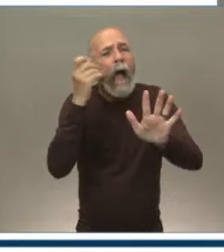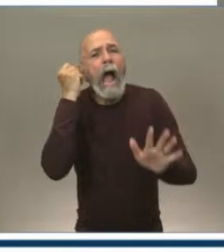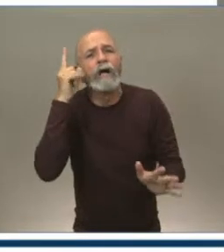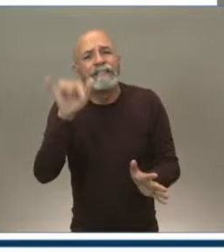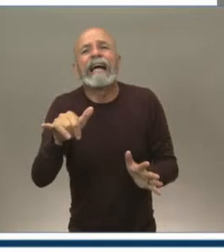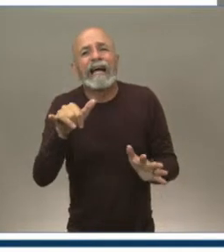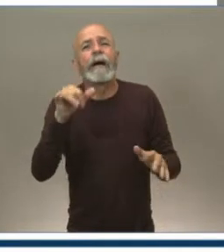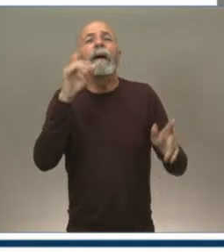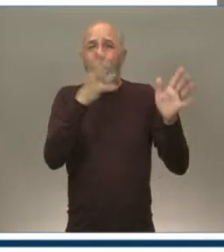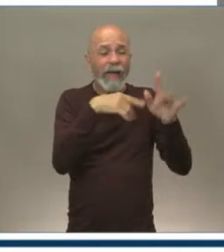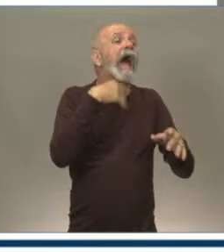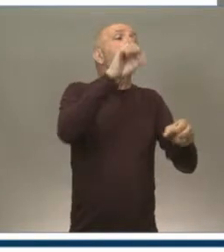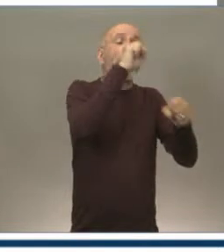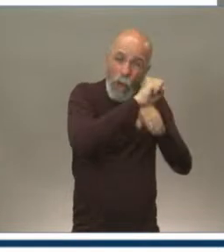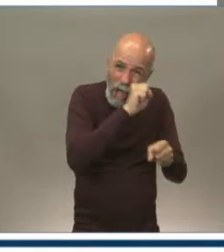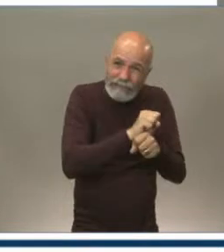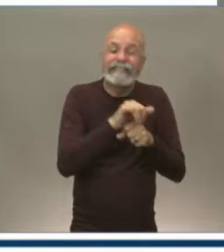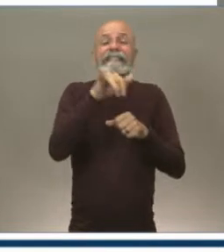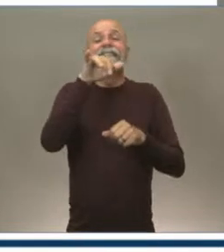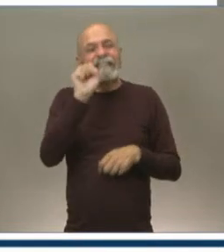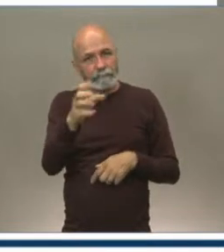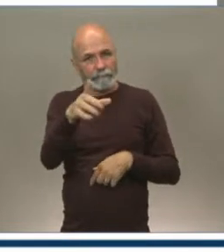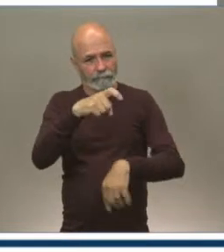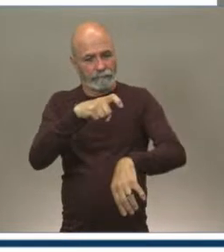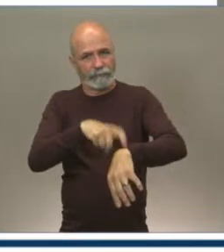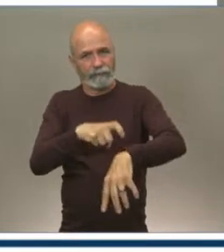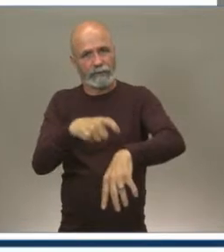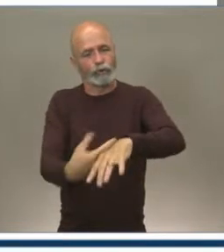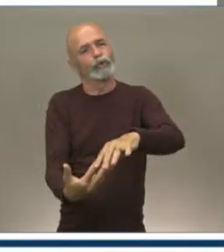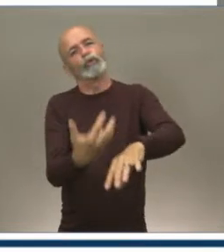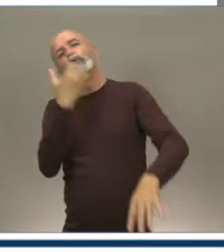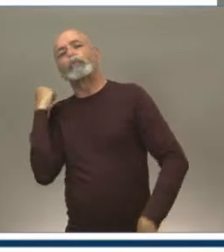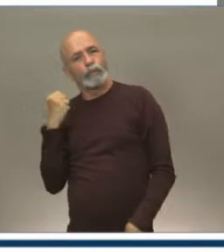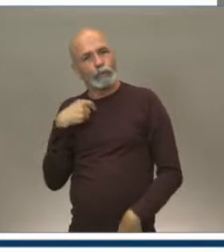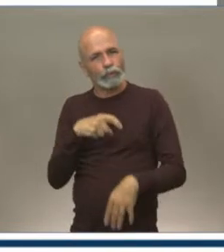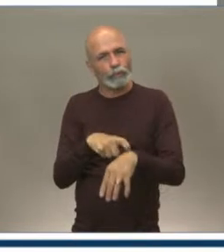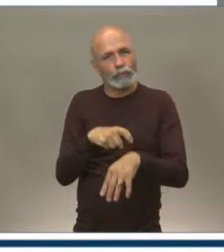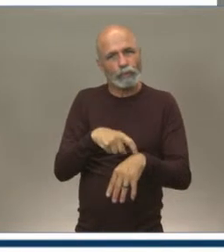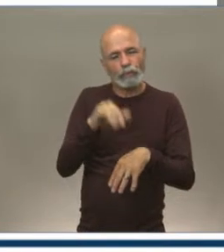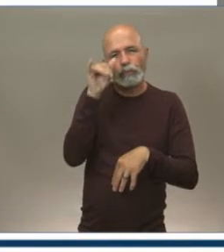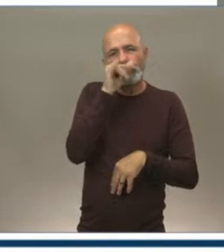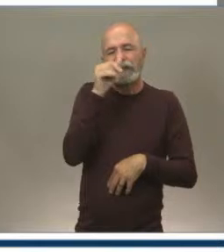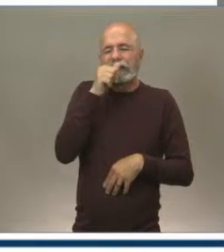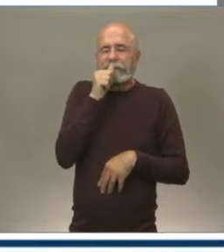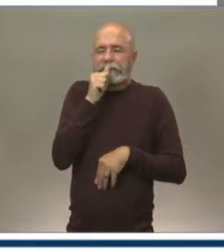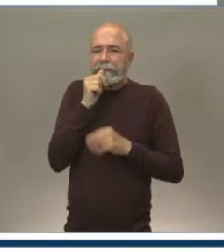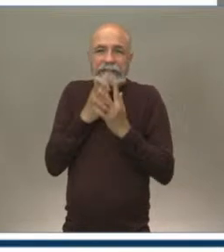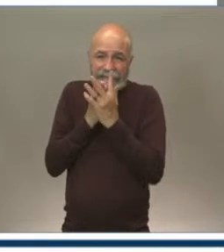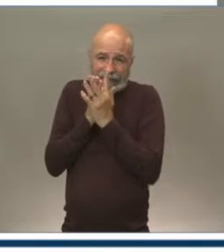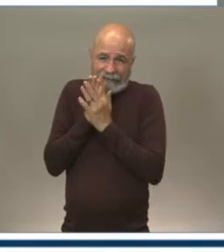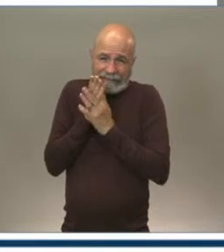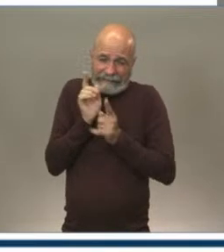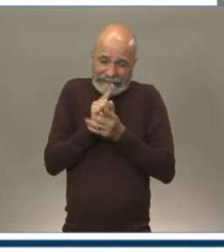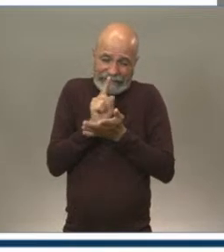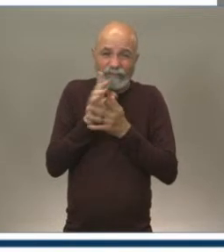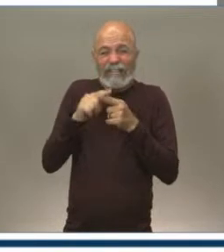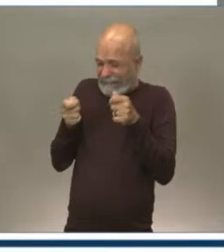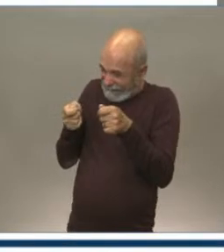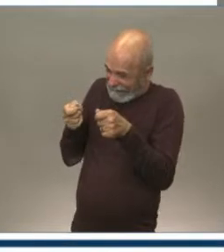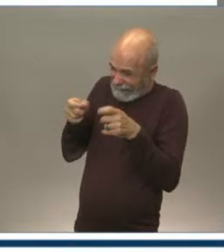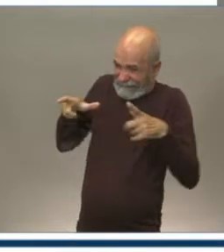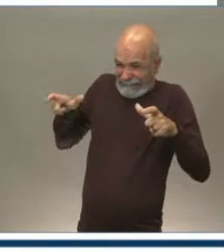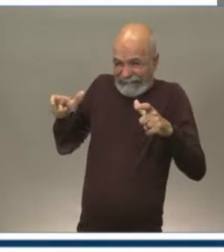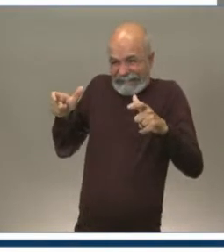takes time, and we're going to have to stick with this for a number of weeks to really get this back under control. The other part of this is